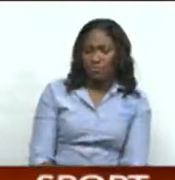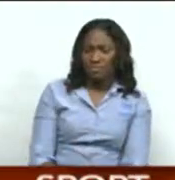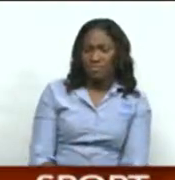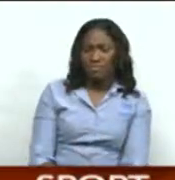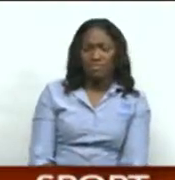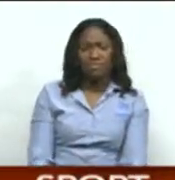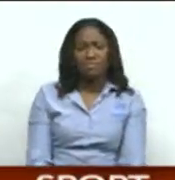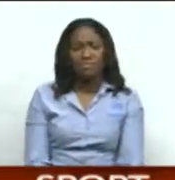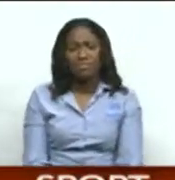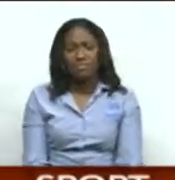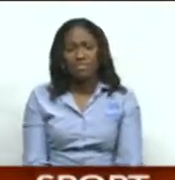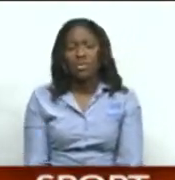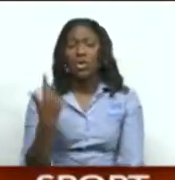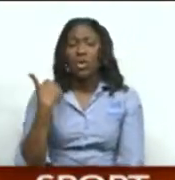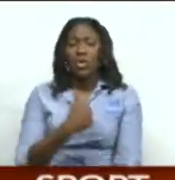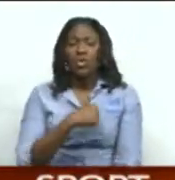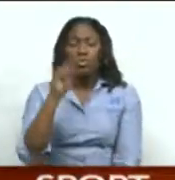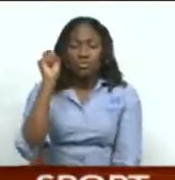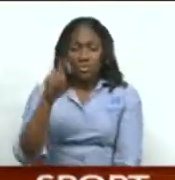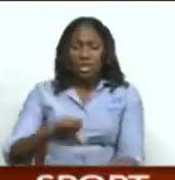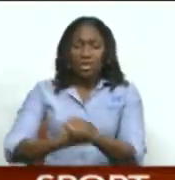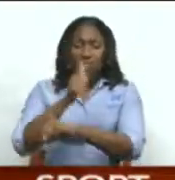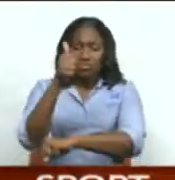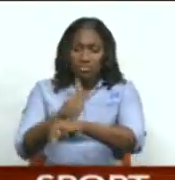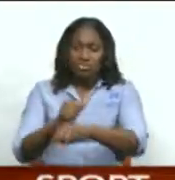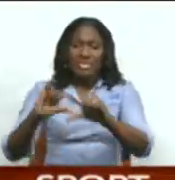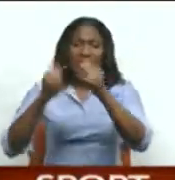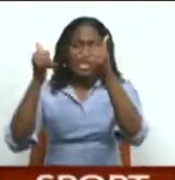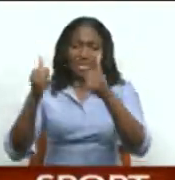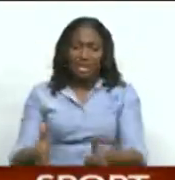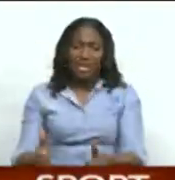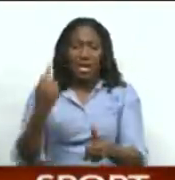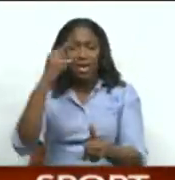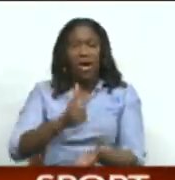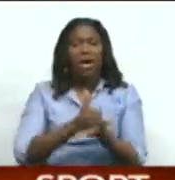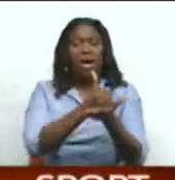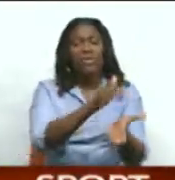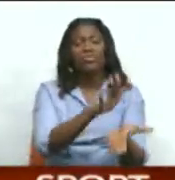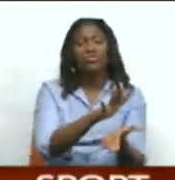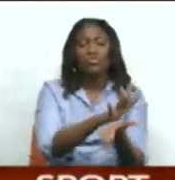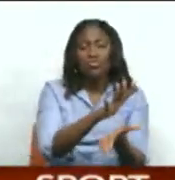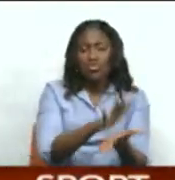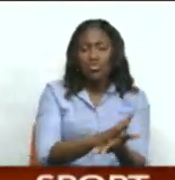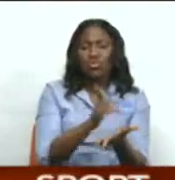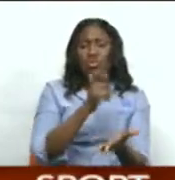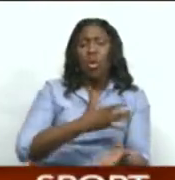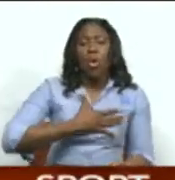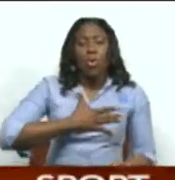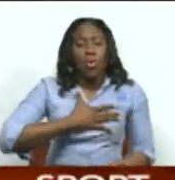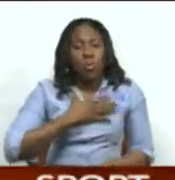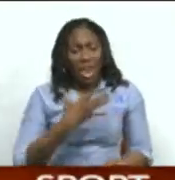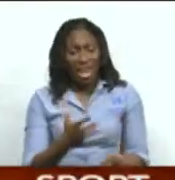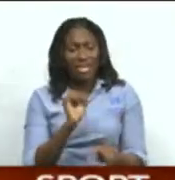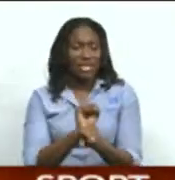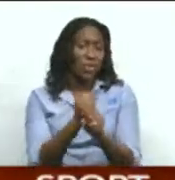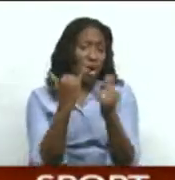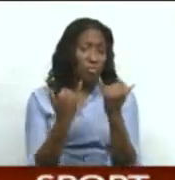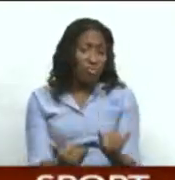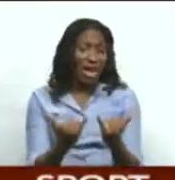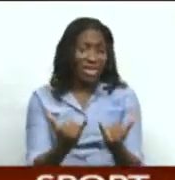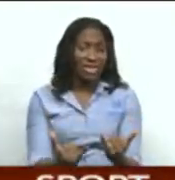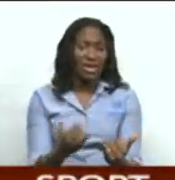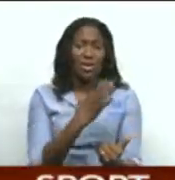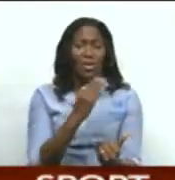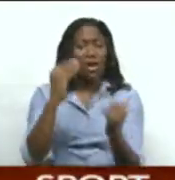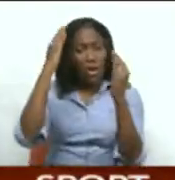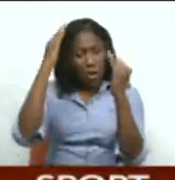sport? We have to set up the system in such a way to help the schools that are willing to work right now, and